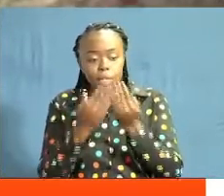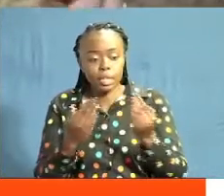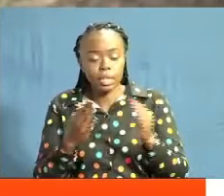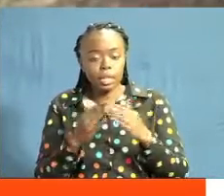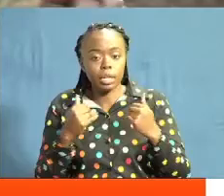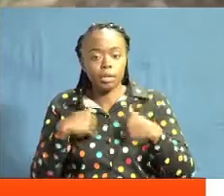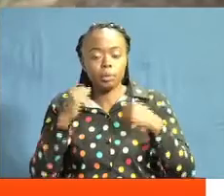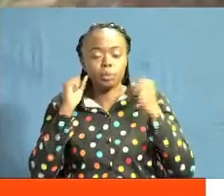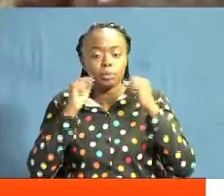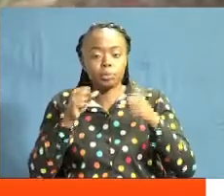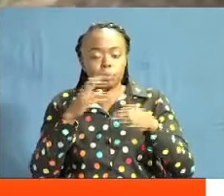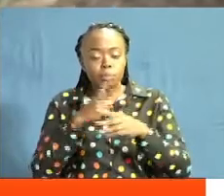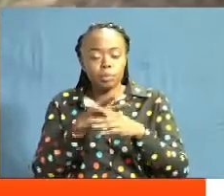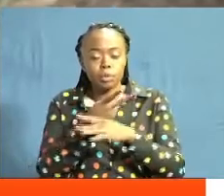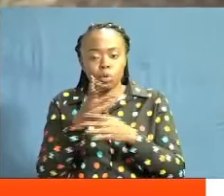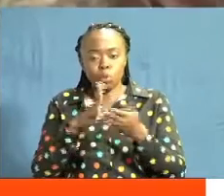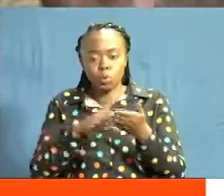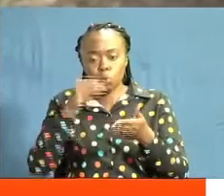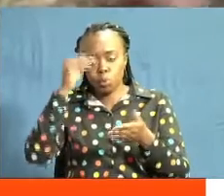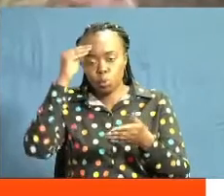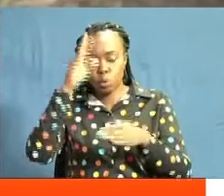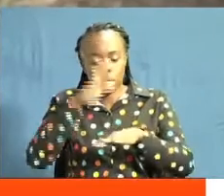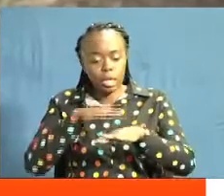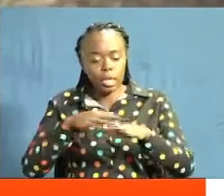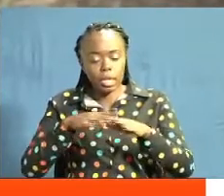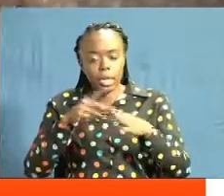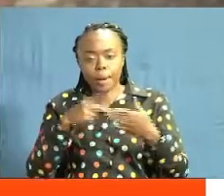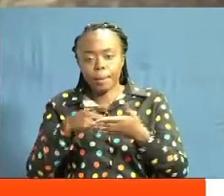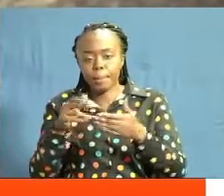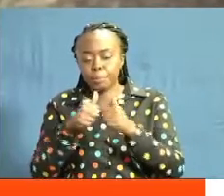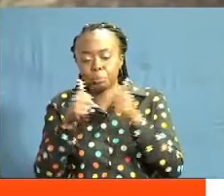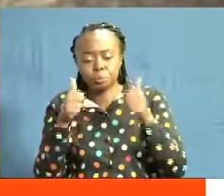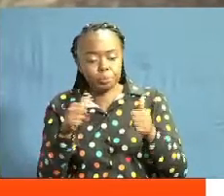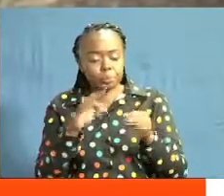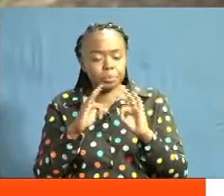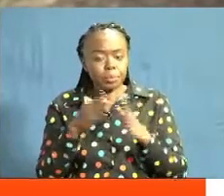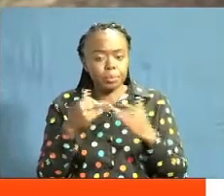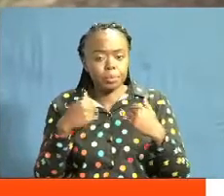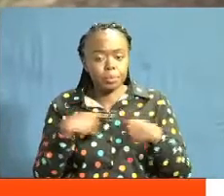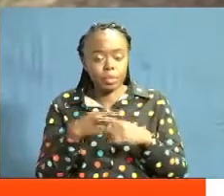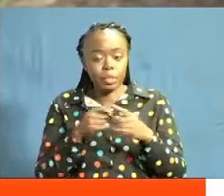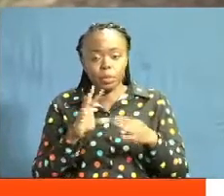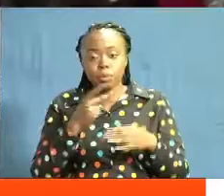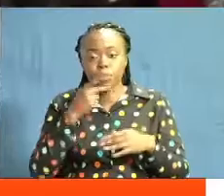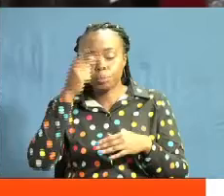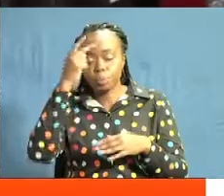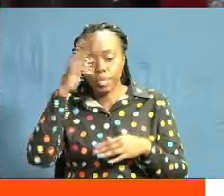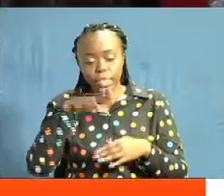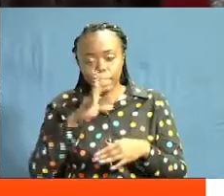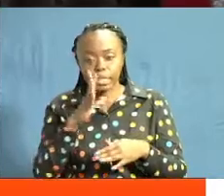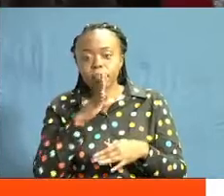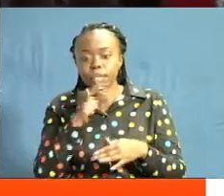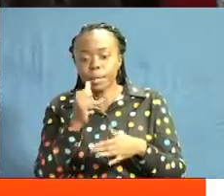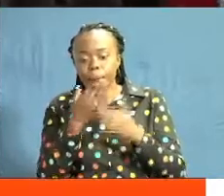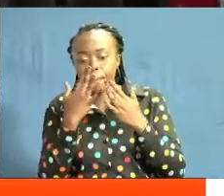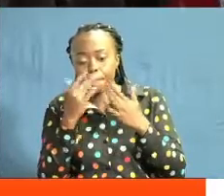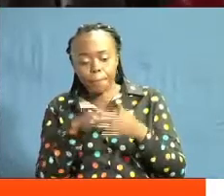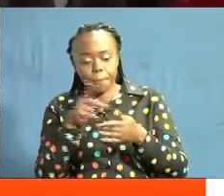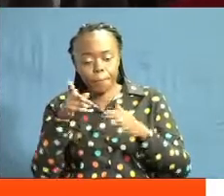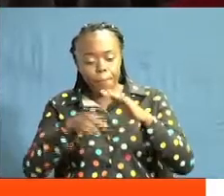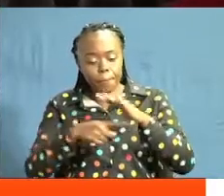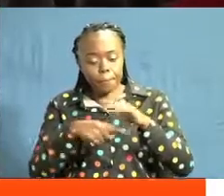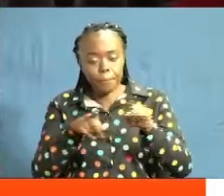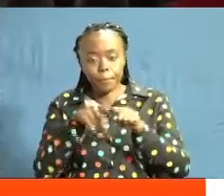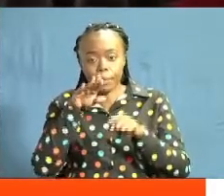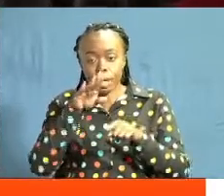anaweza pata mahali pa kusoma pazuri na apite vizuri, itakuwa uponyaji kwa wasasi wao. Through my ministry and your